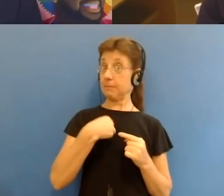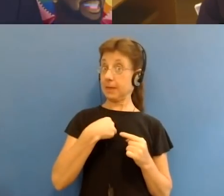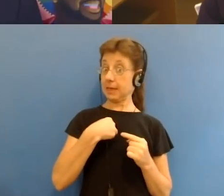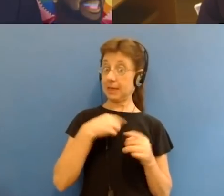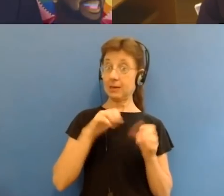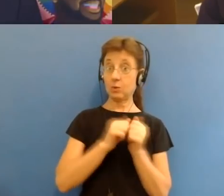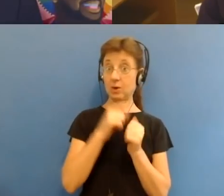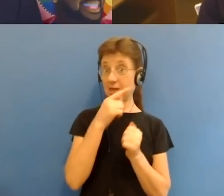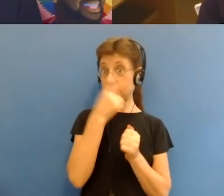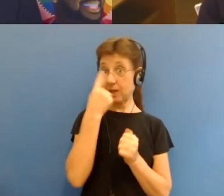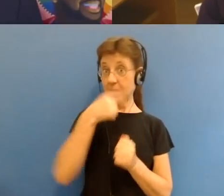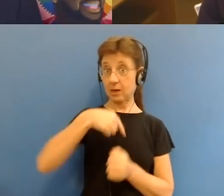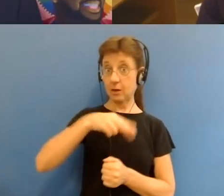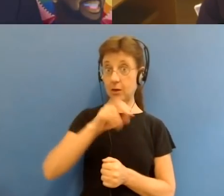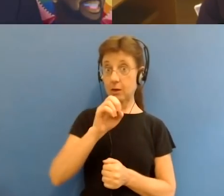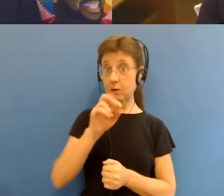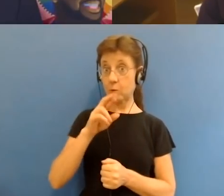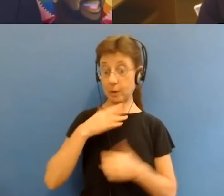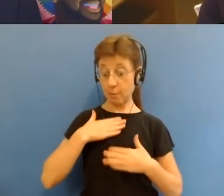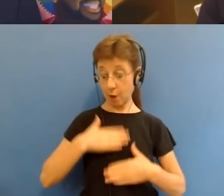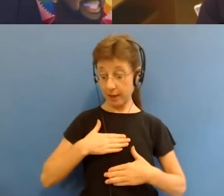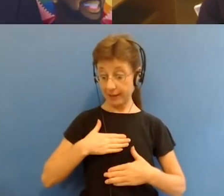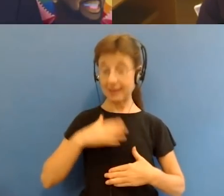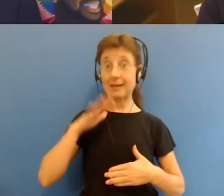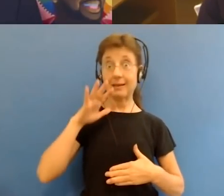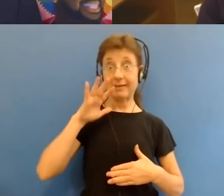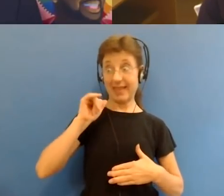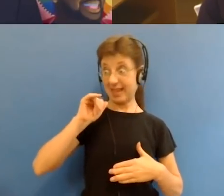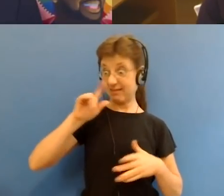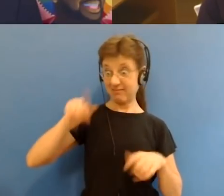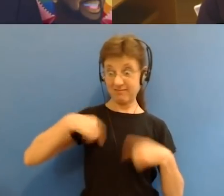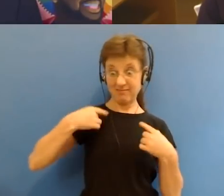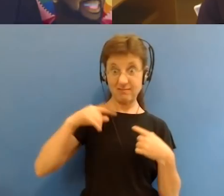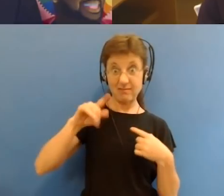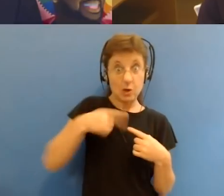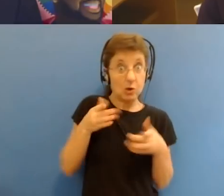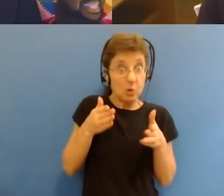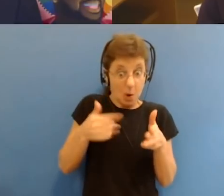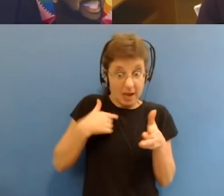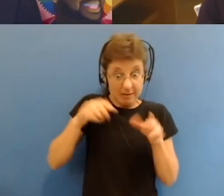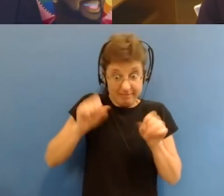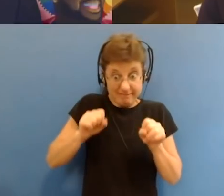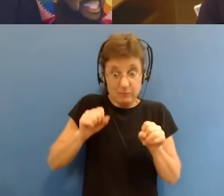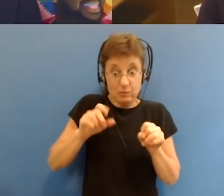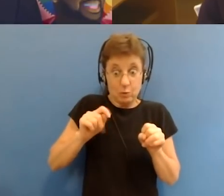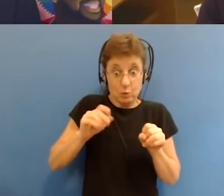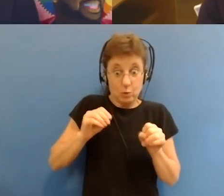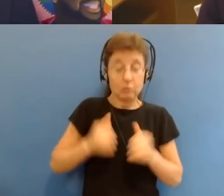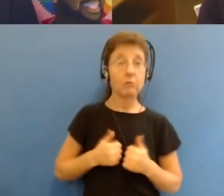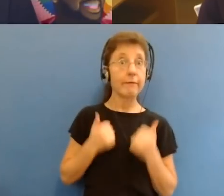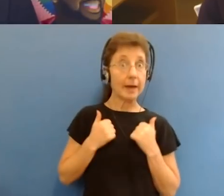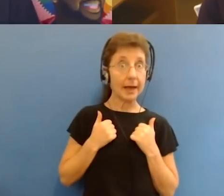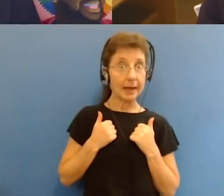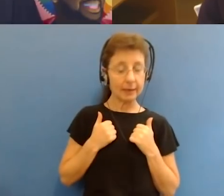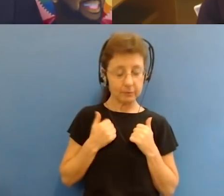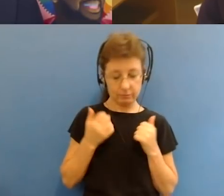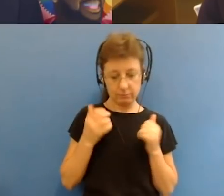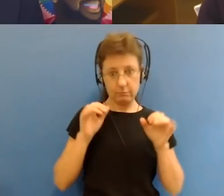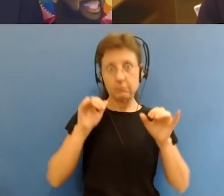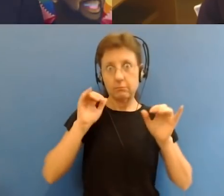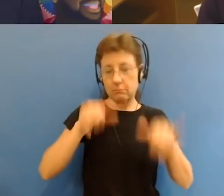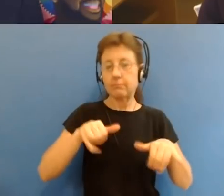queer body, that's the only way I've been able to survive is to actually do this. And I've not, you